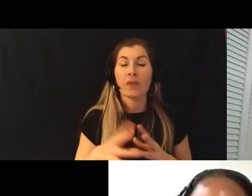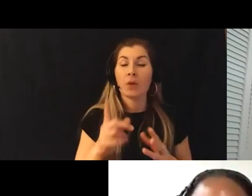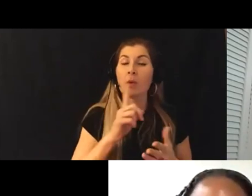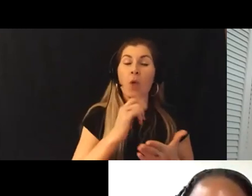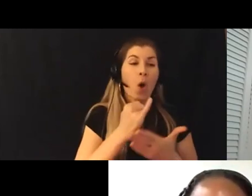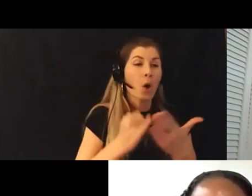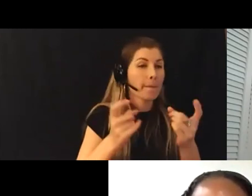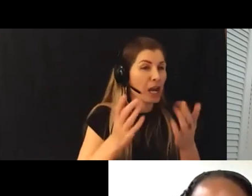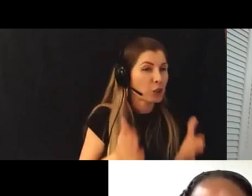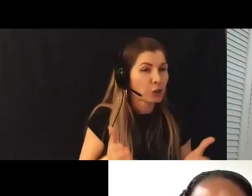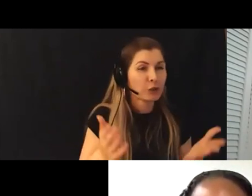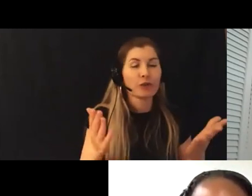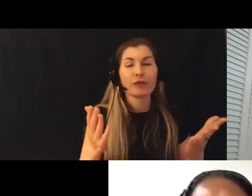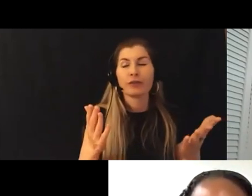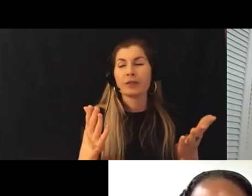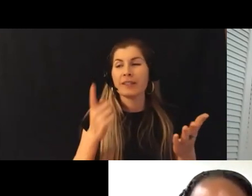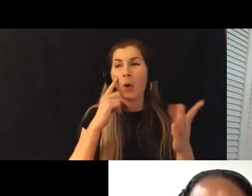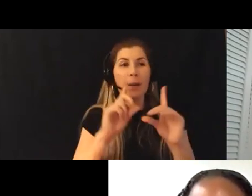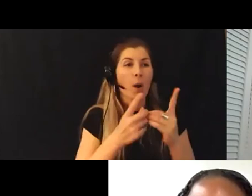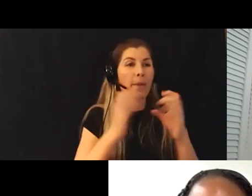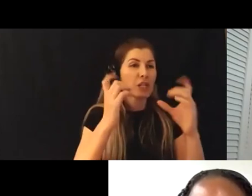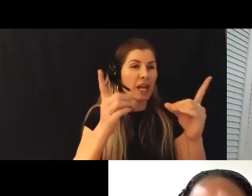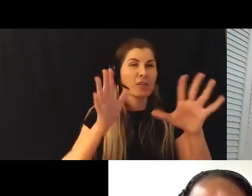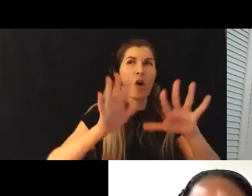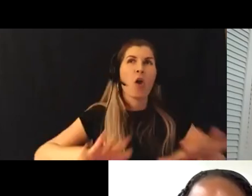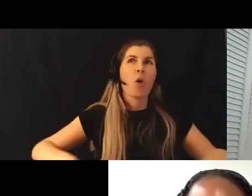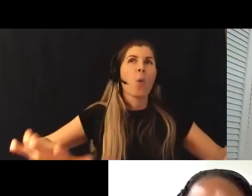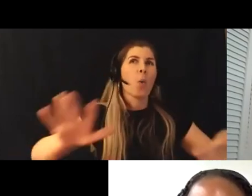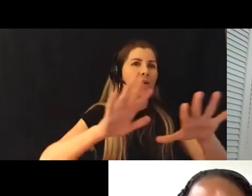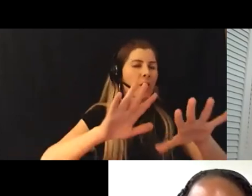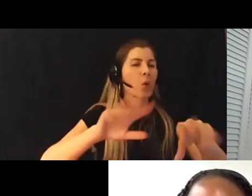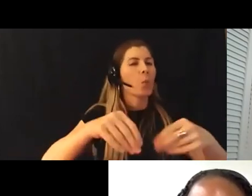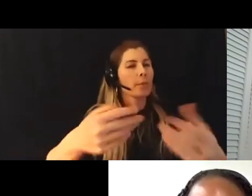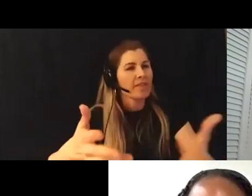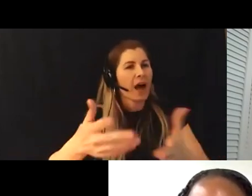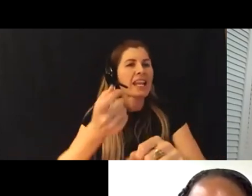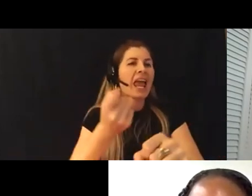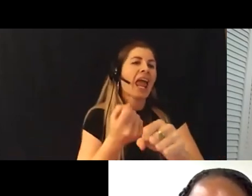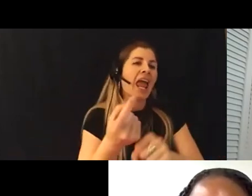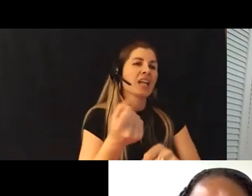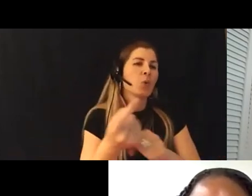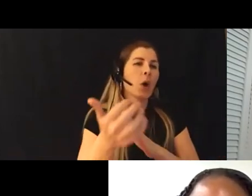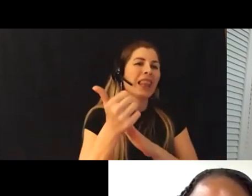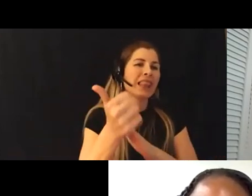directors at the departments of education across the country, we provide an annual leadership grant to CDE.